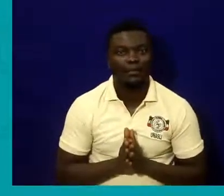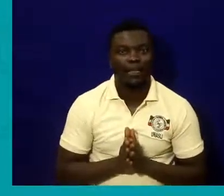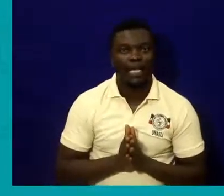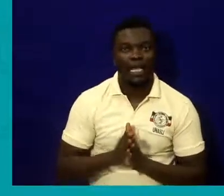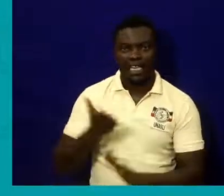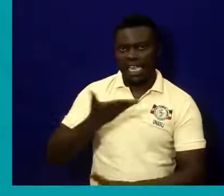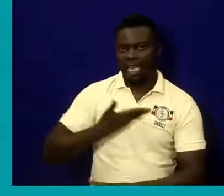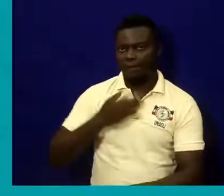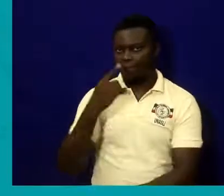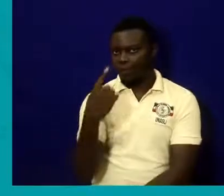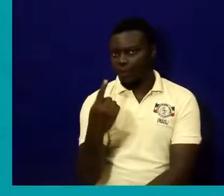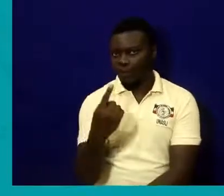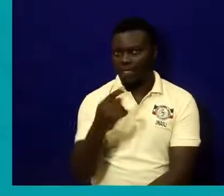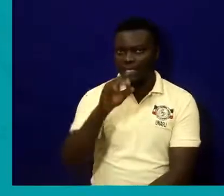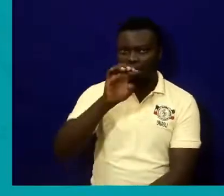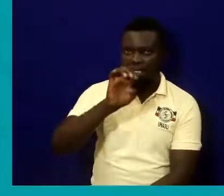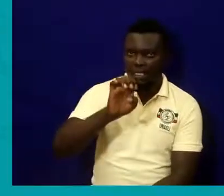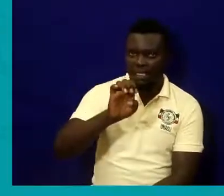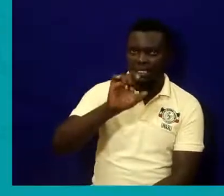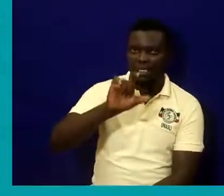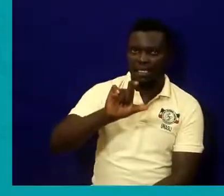that they have one electron